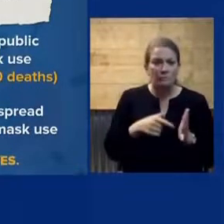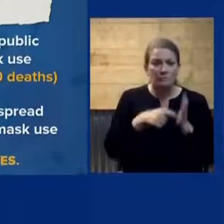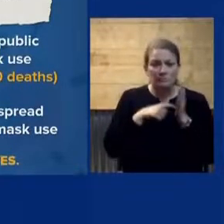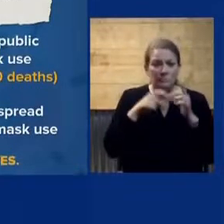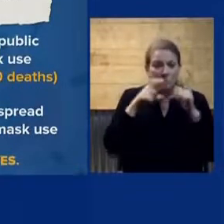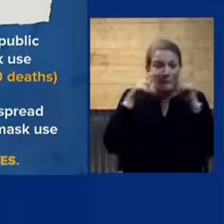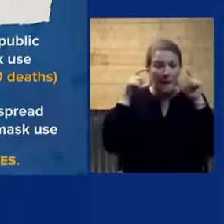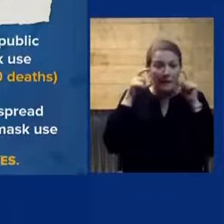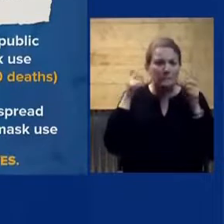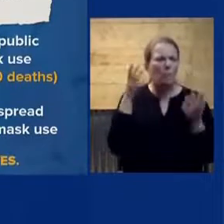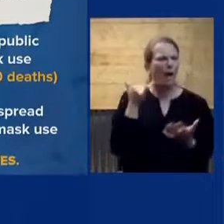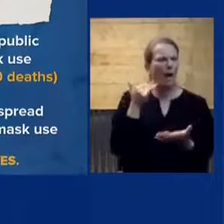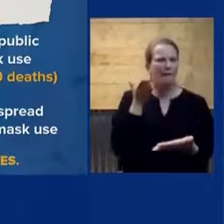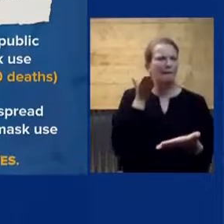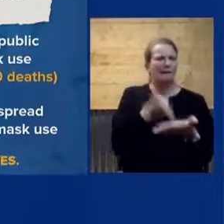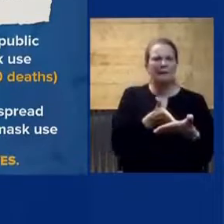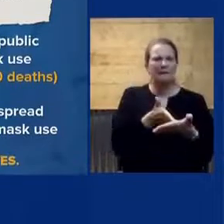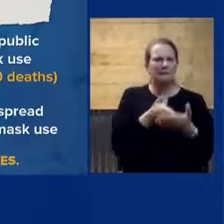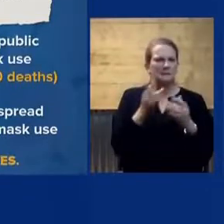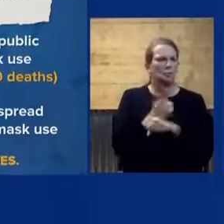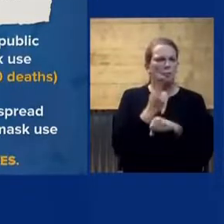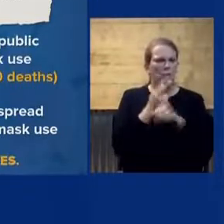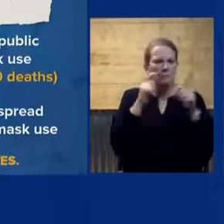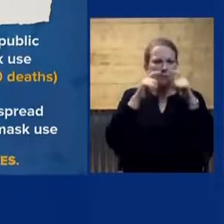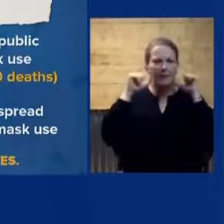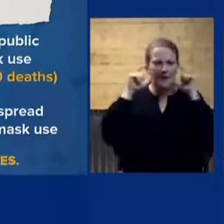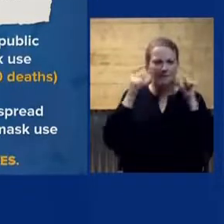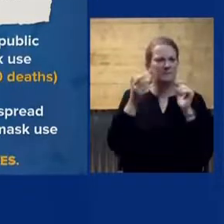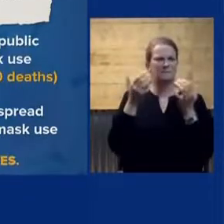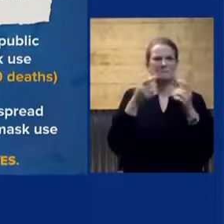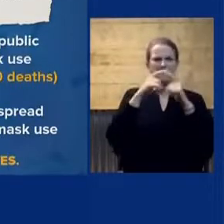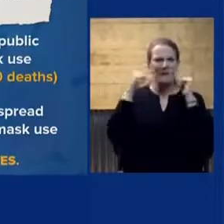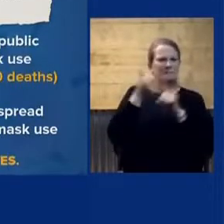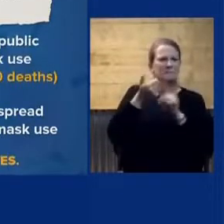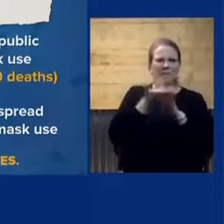That you were against masks and you made them a political symbol?